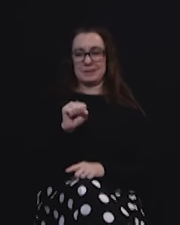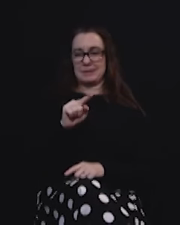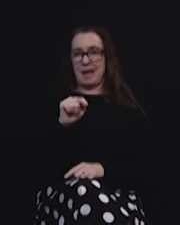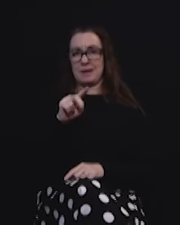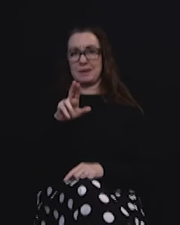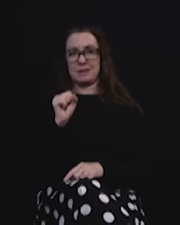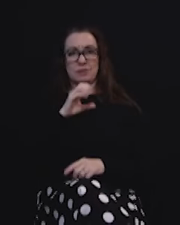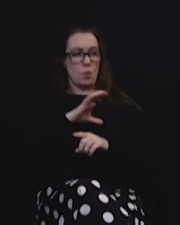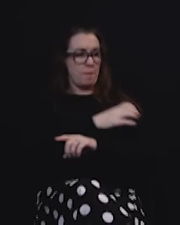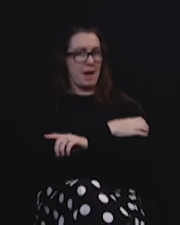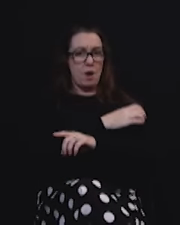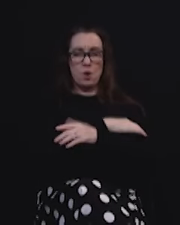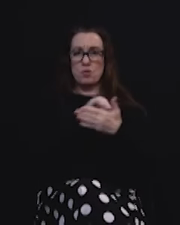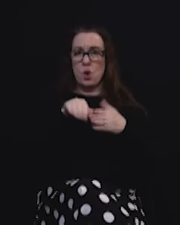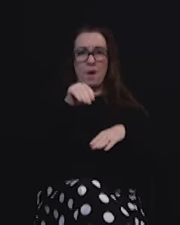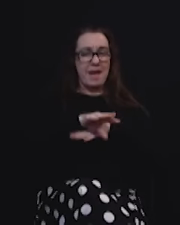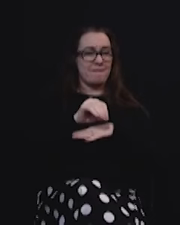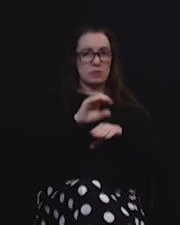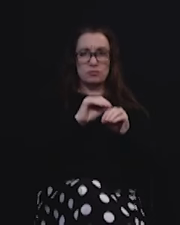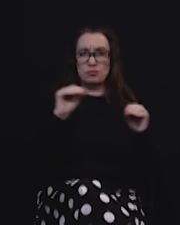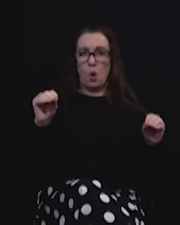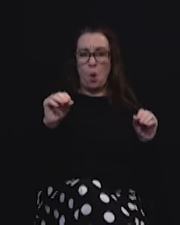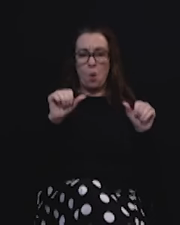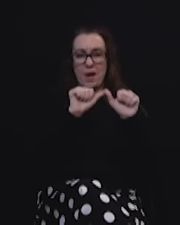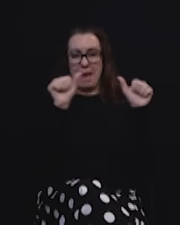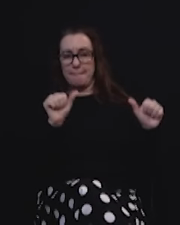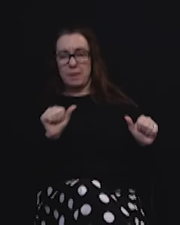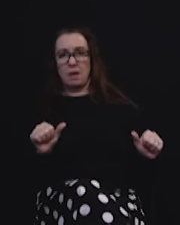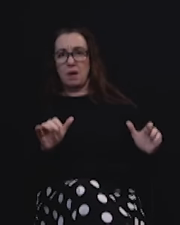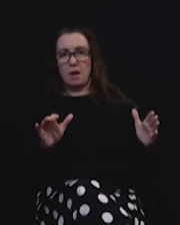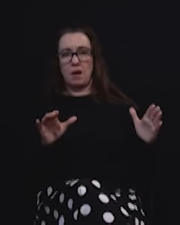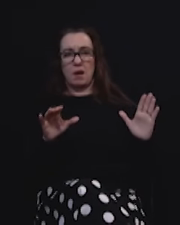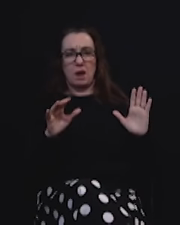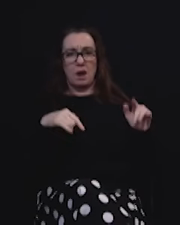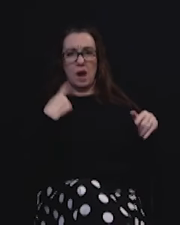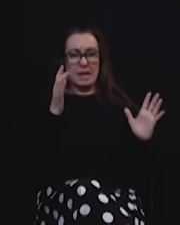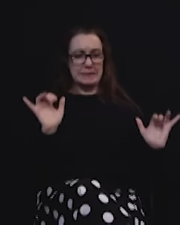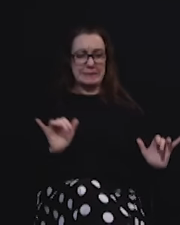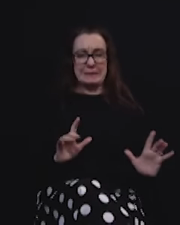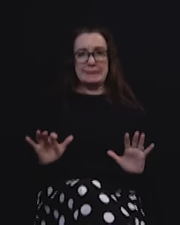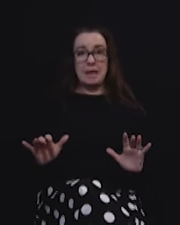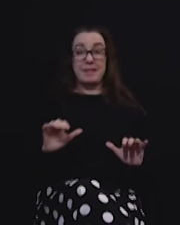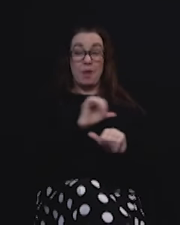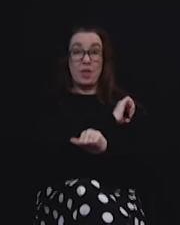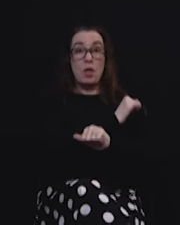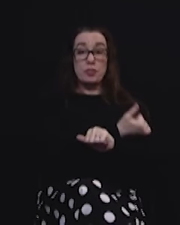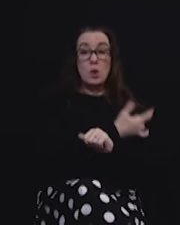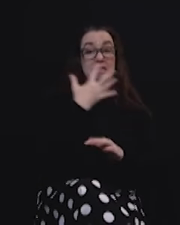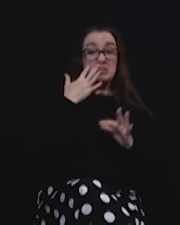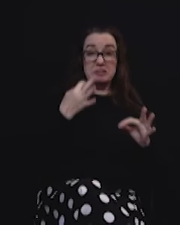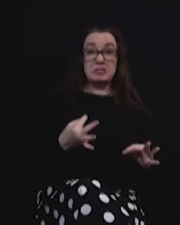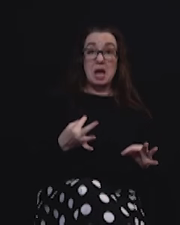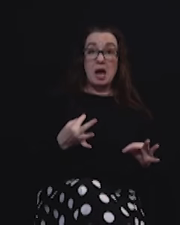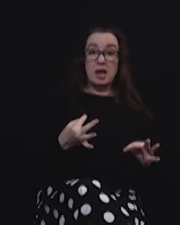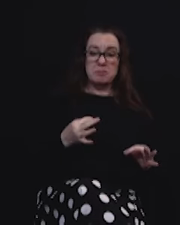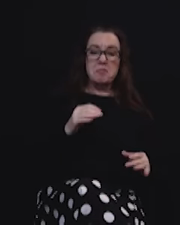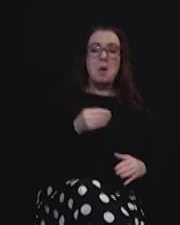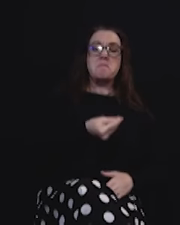no agency, no influence, no image, other than whatever those in authority decided to give that little